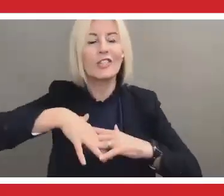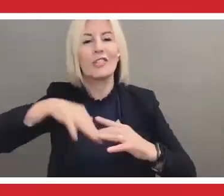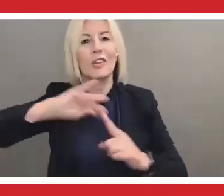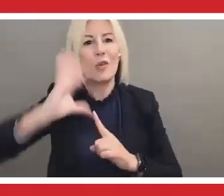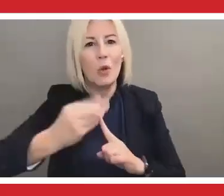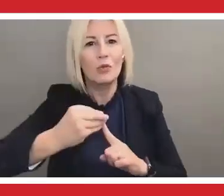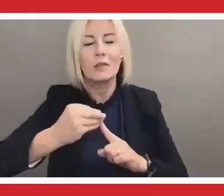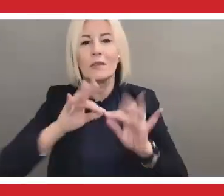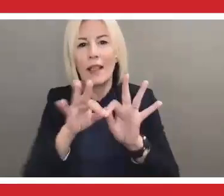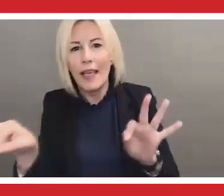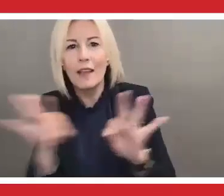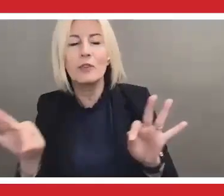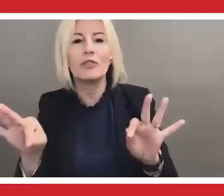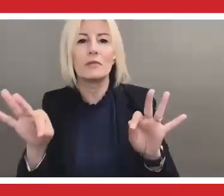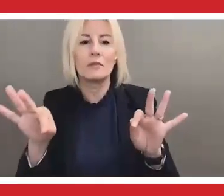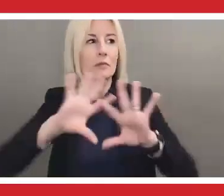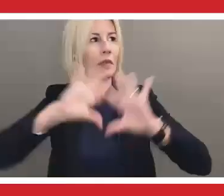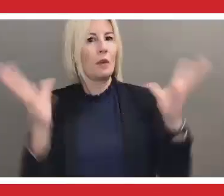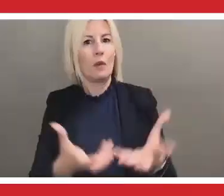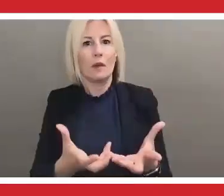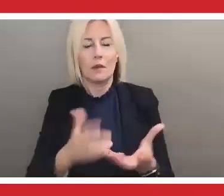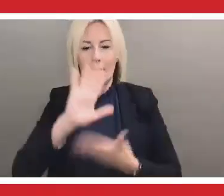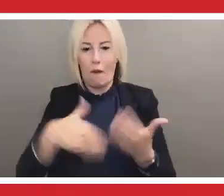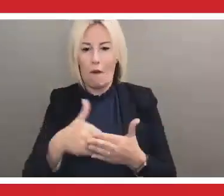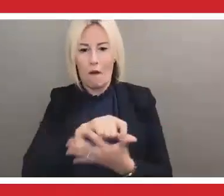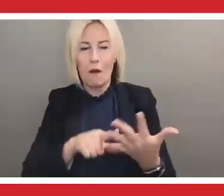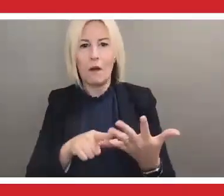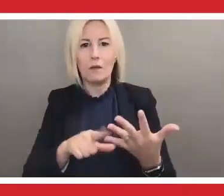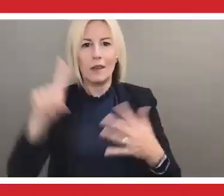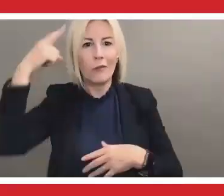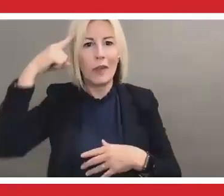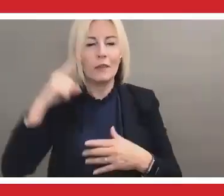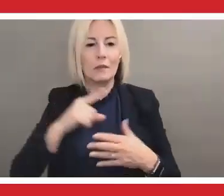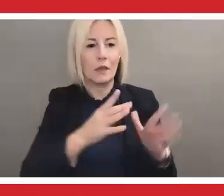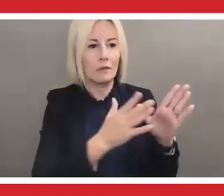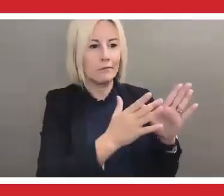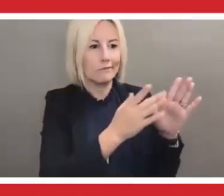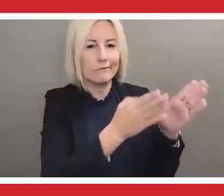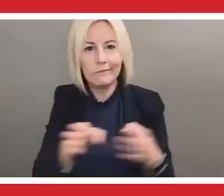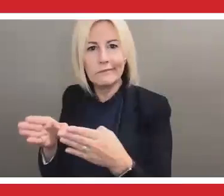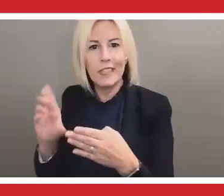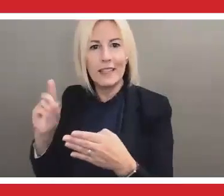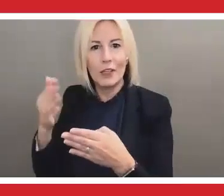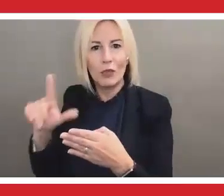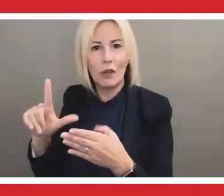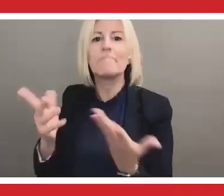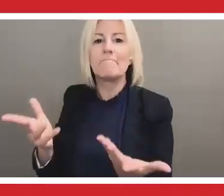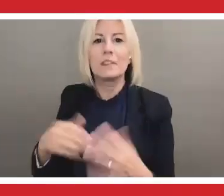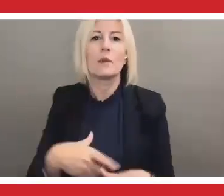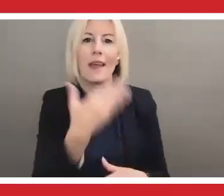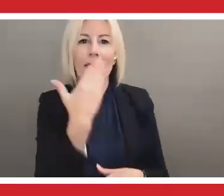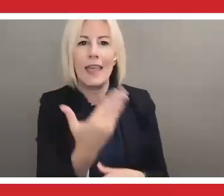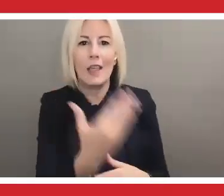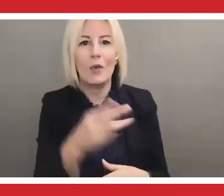If all parties, all state parties and governments go to digital services, I say thank you to Peter, who's in